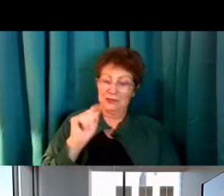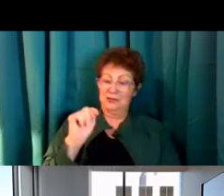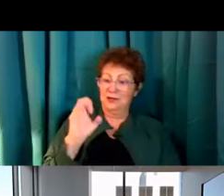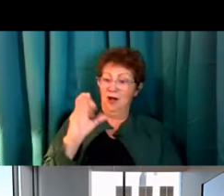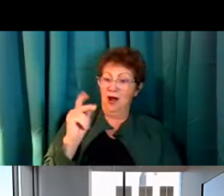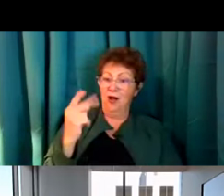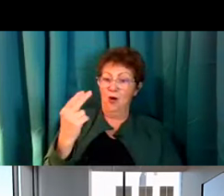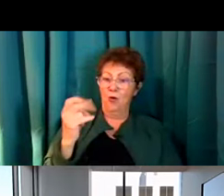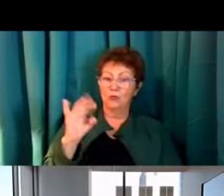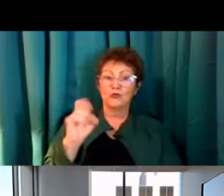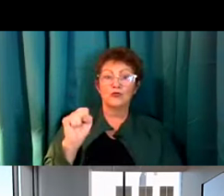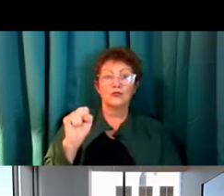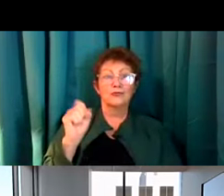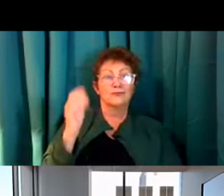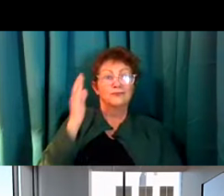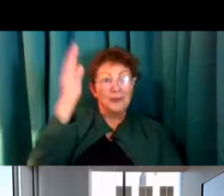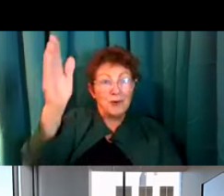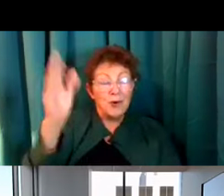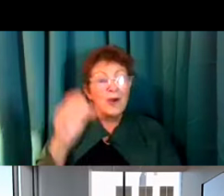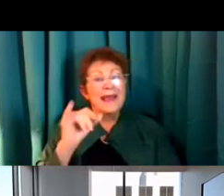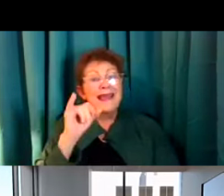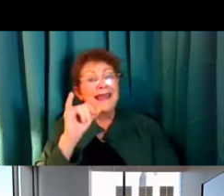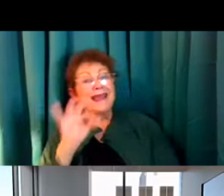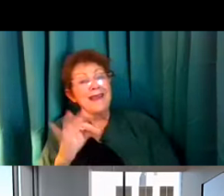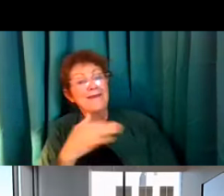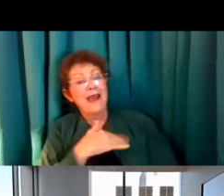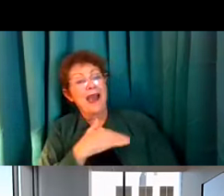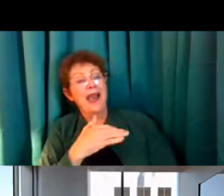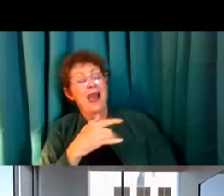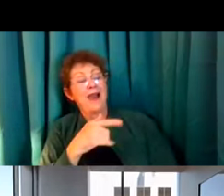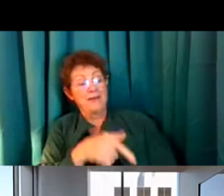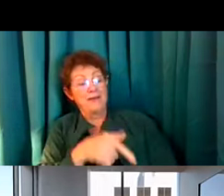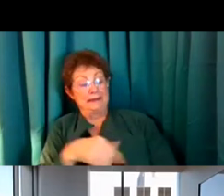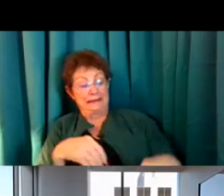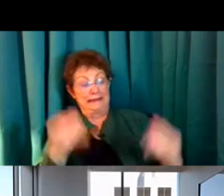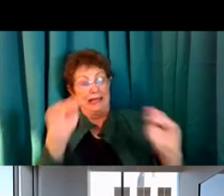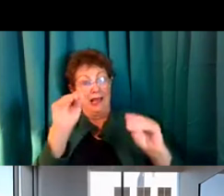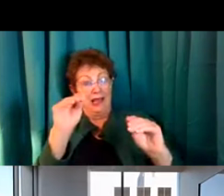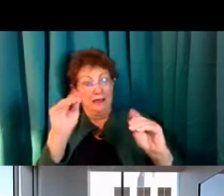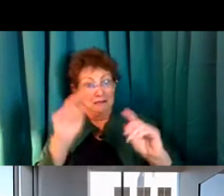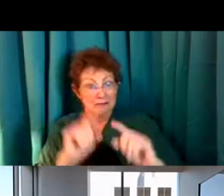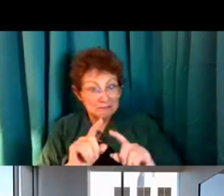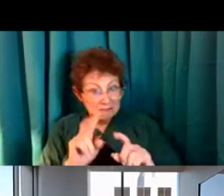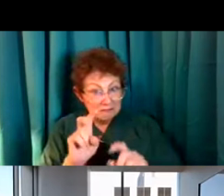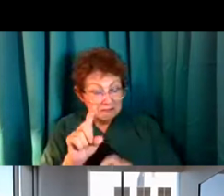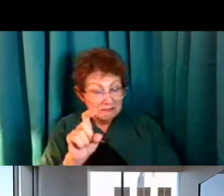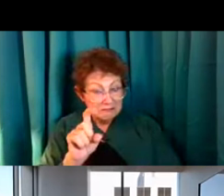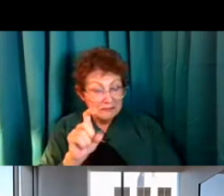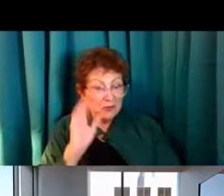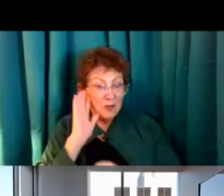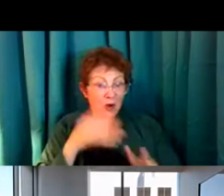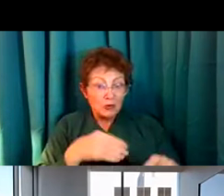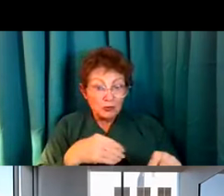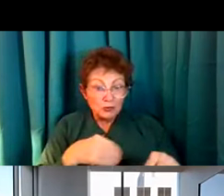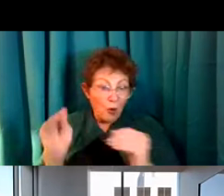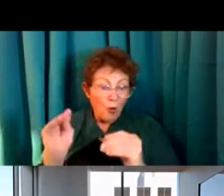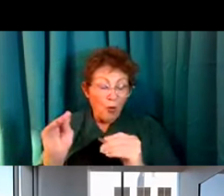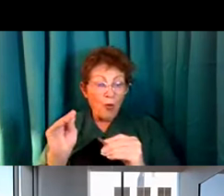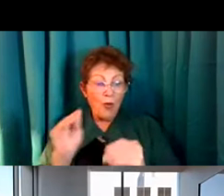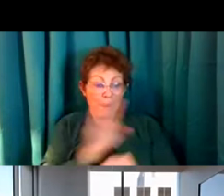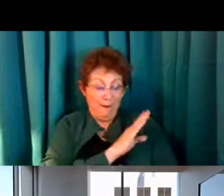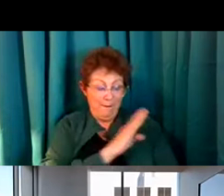long run? And if there's a potential sale on the table, the corporation consider being sold, the